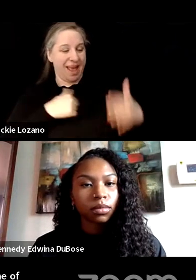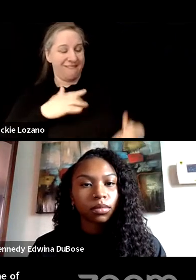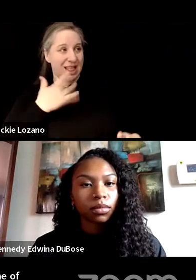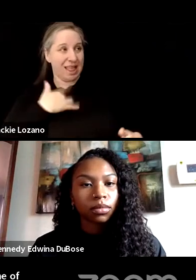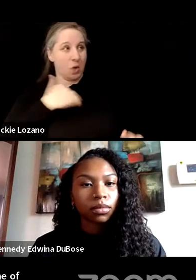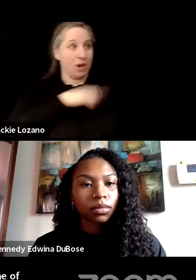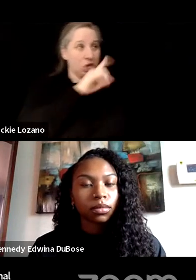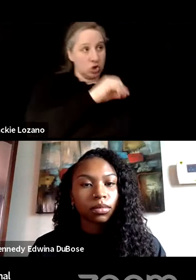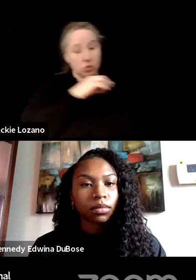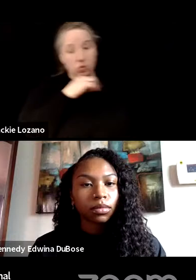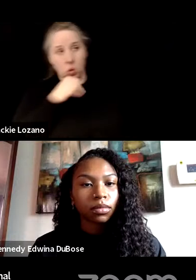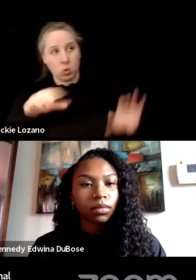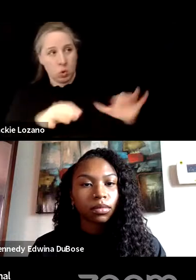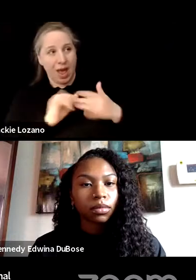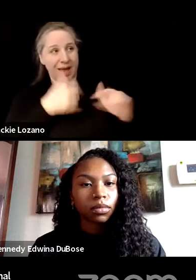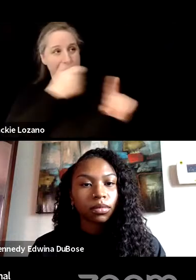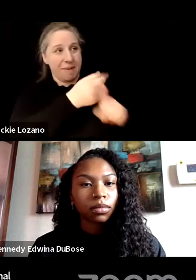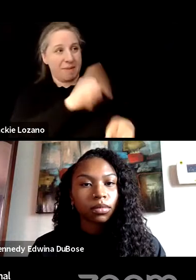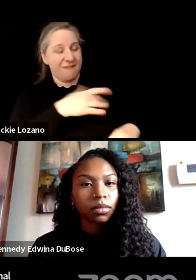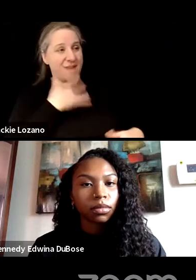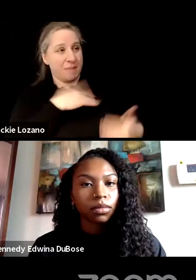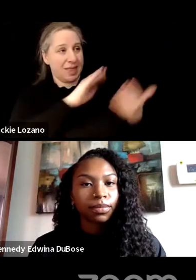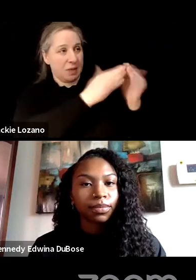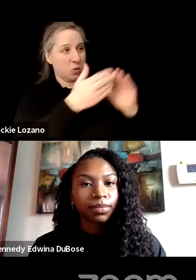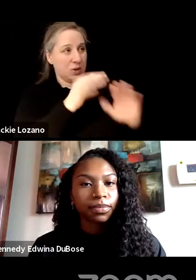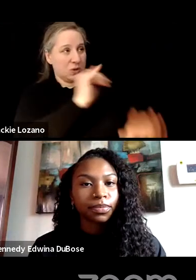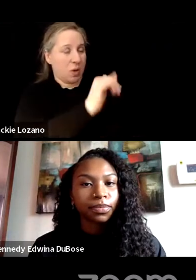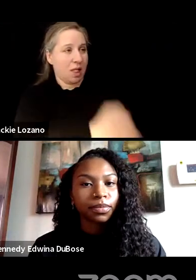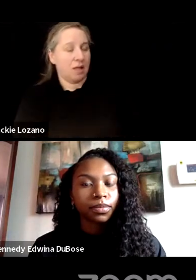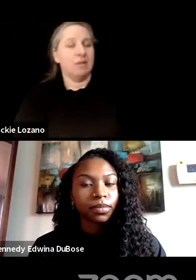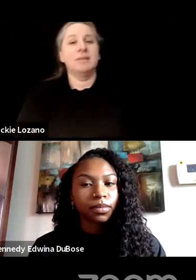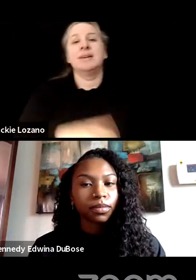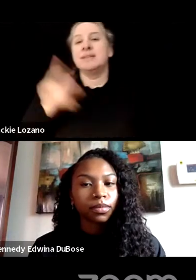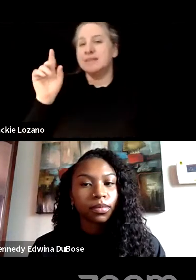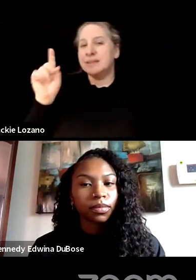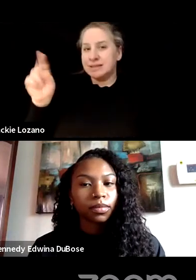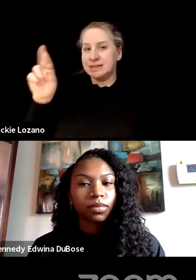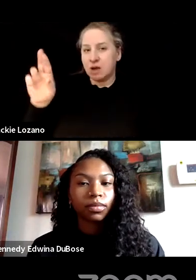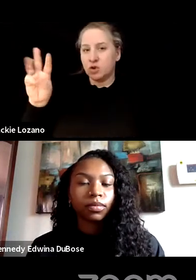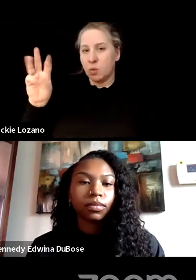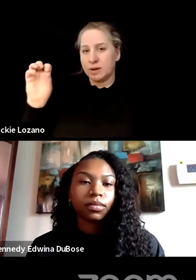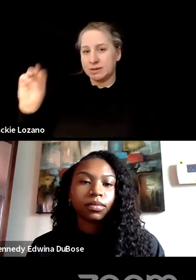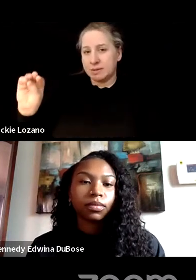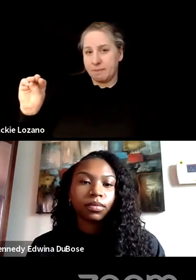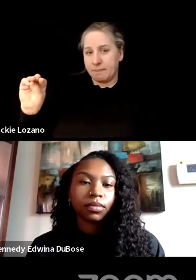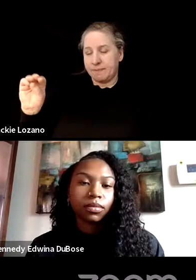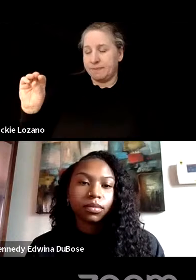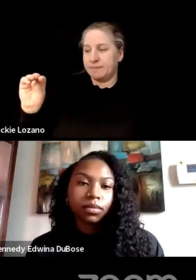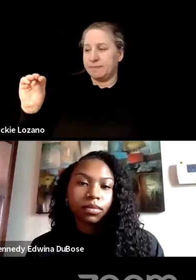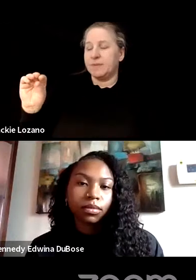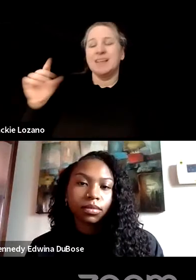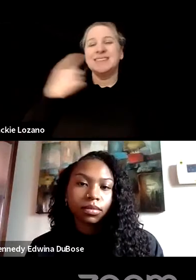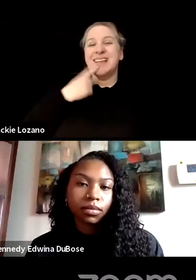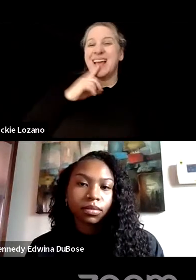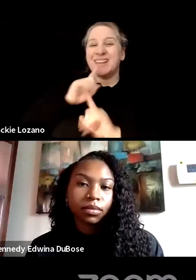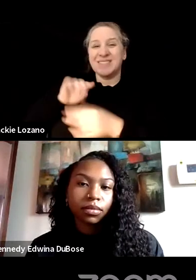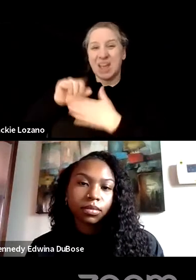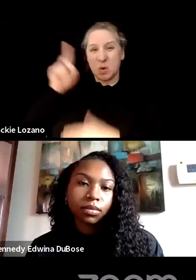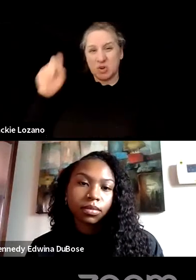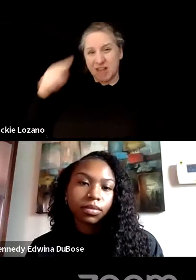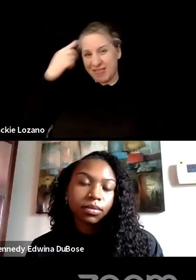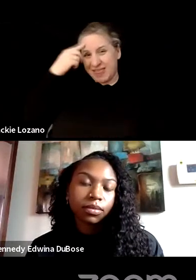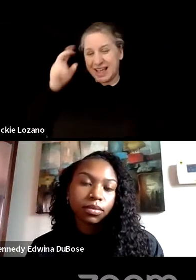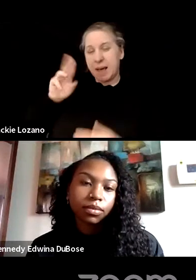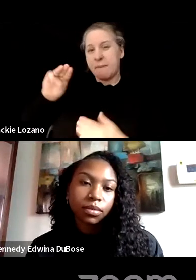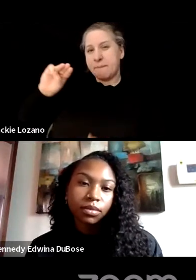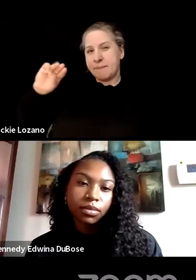felt within the communities as well. Dr. Wixson. Yeah, to answer that question as well, you know, I do believe that Michigan Medicine